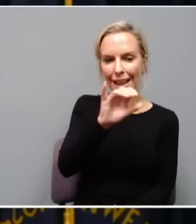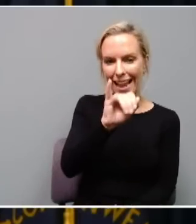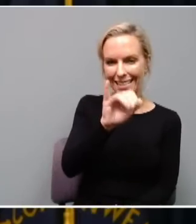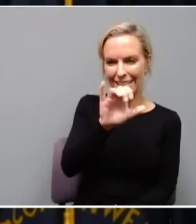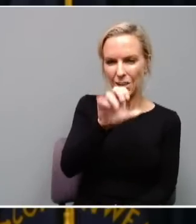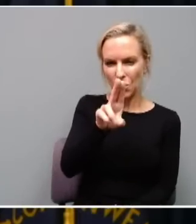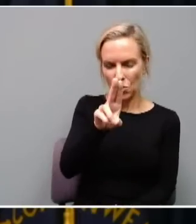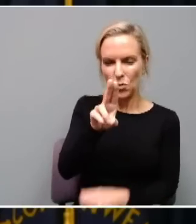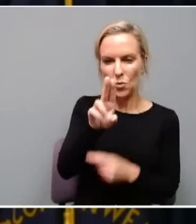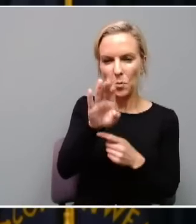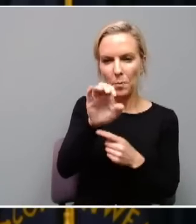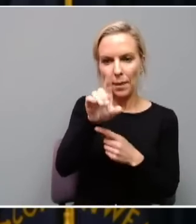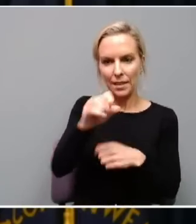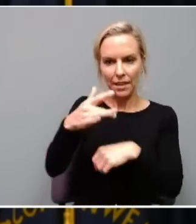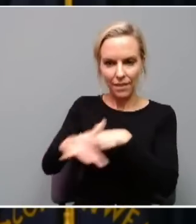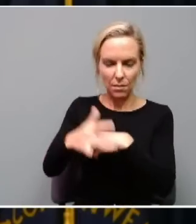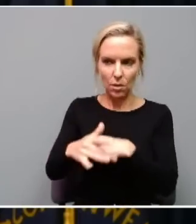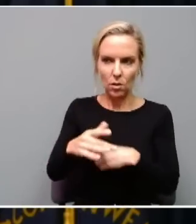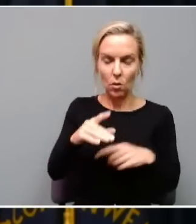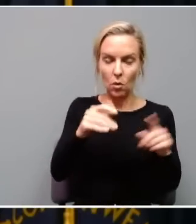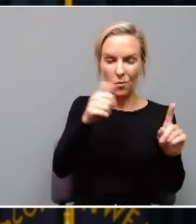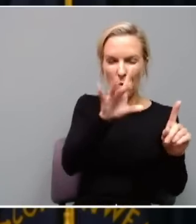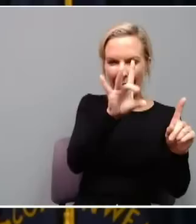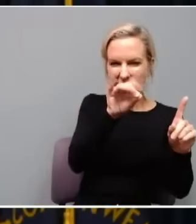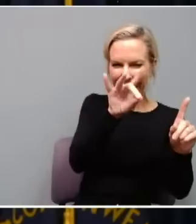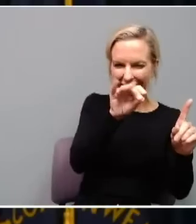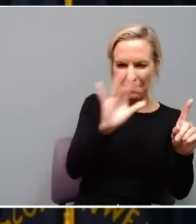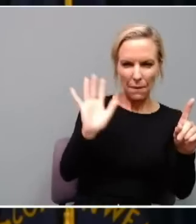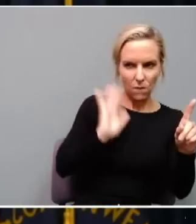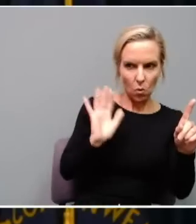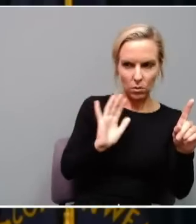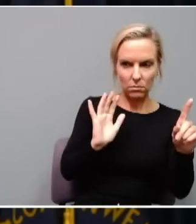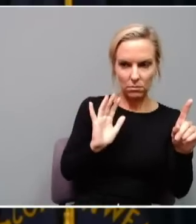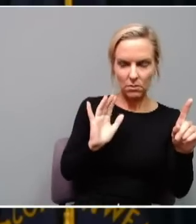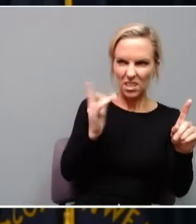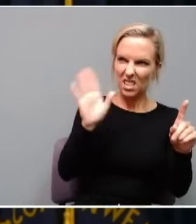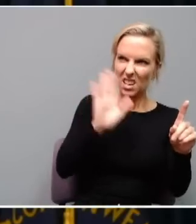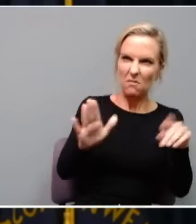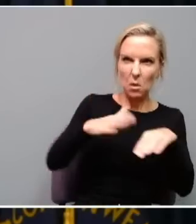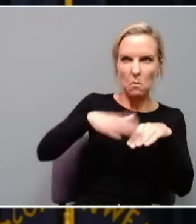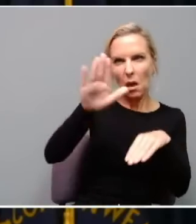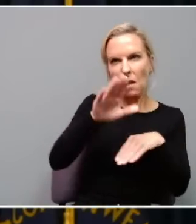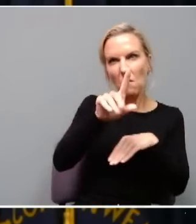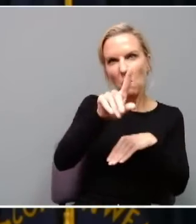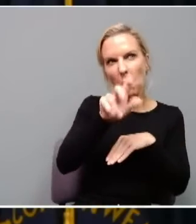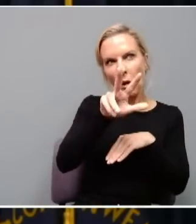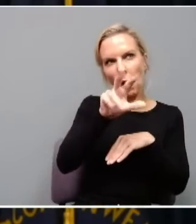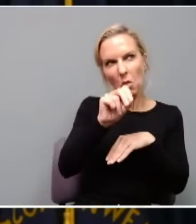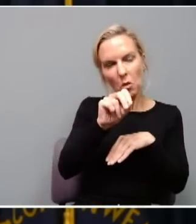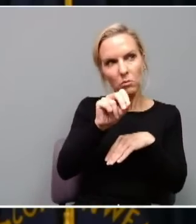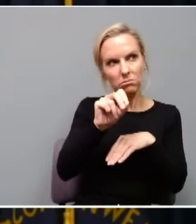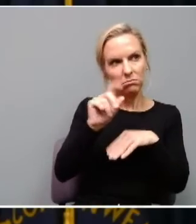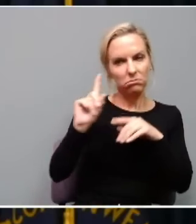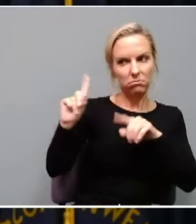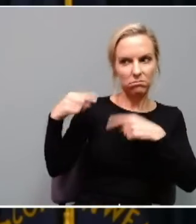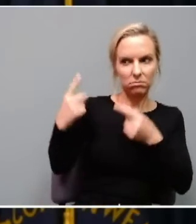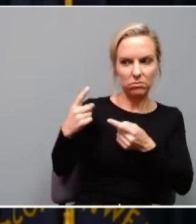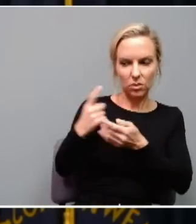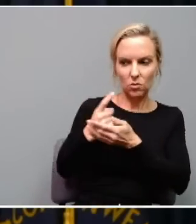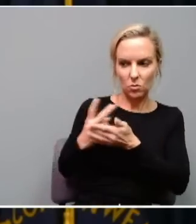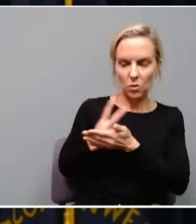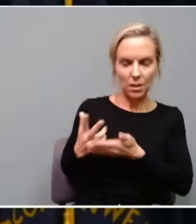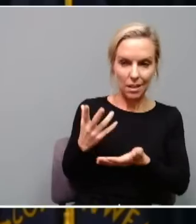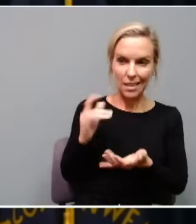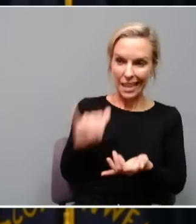floated. We got down to 80 at one point. Never really been above 130 in the last couple weeks, but shows you how quickly things can